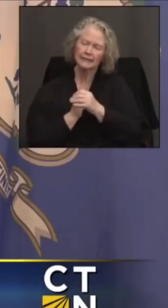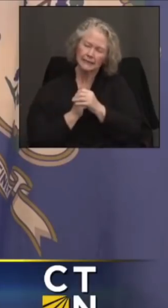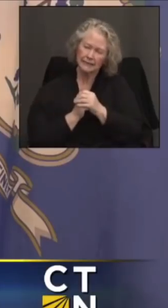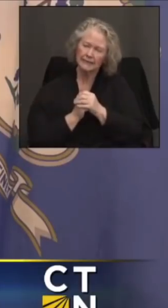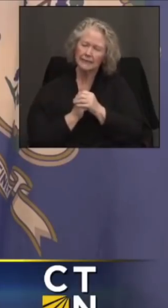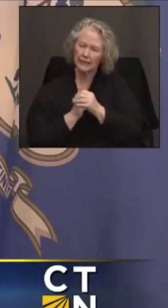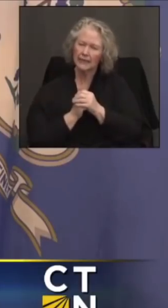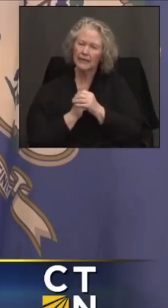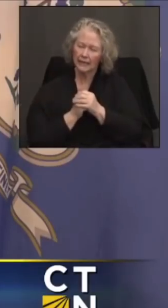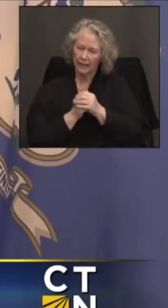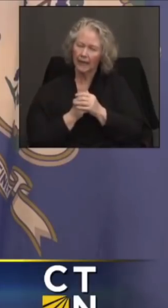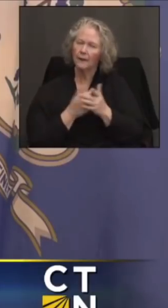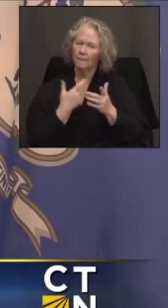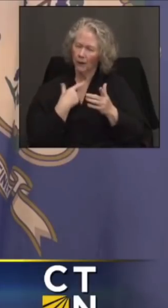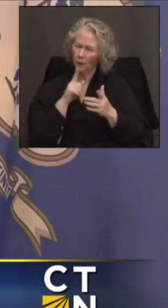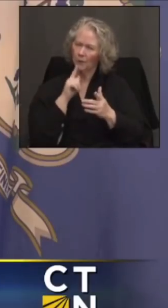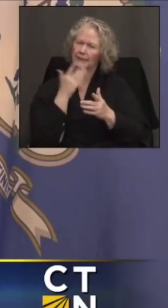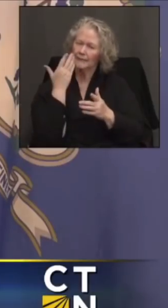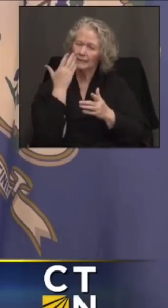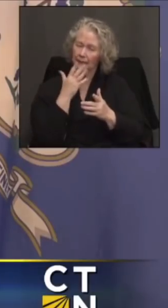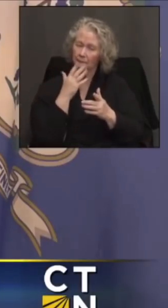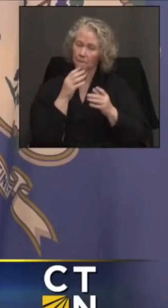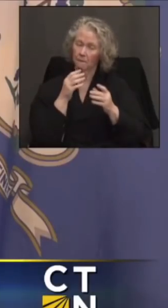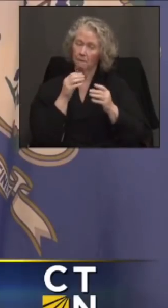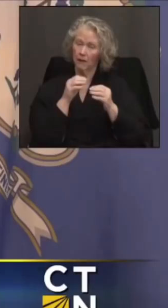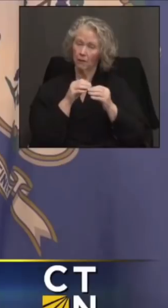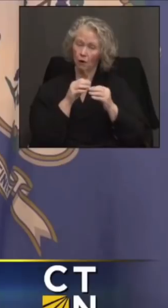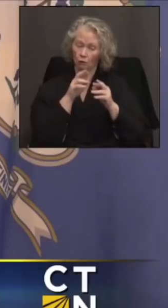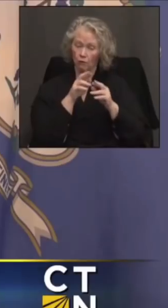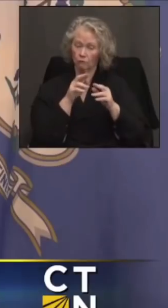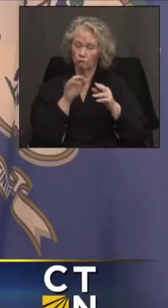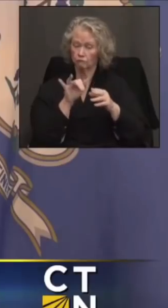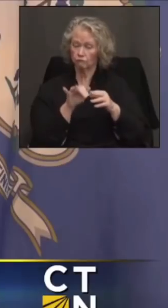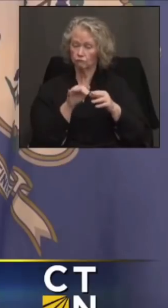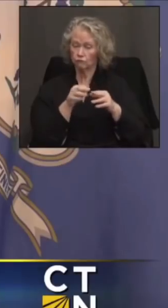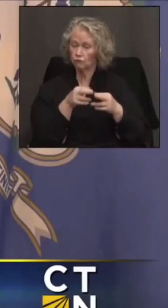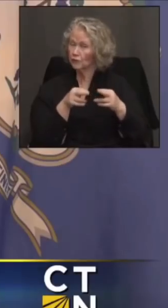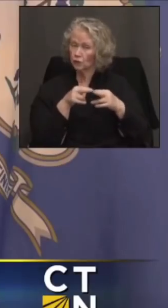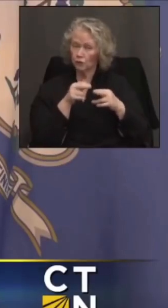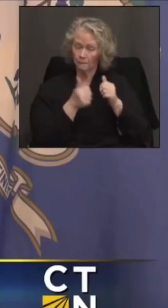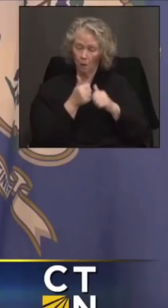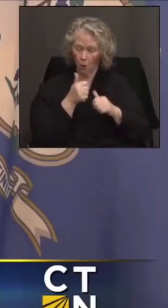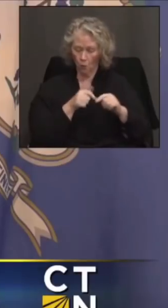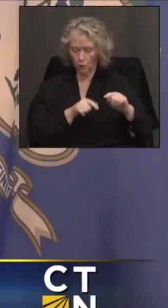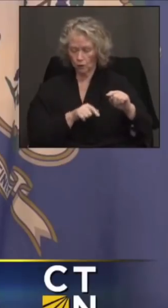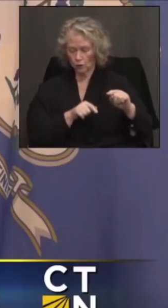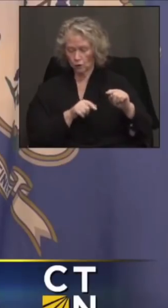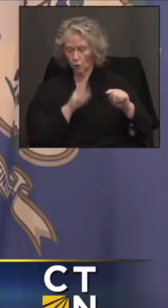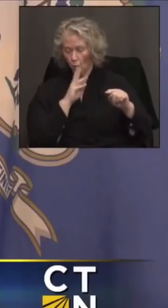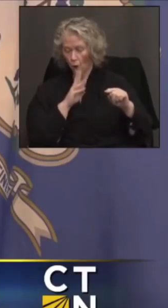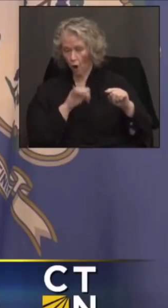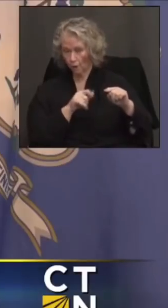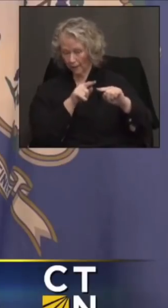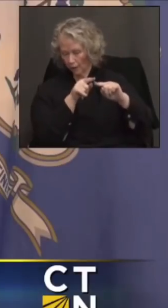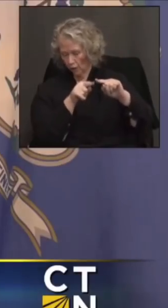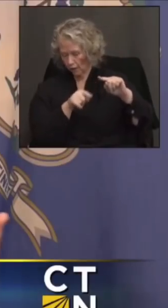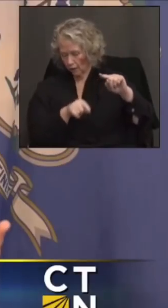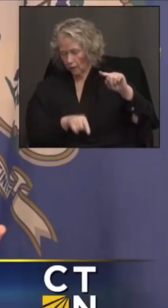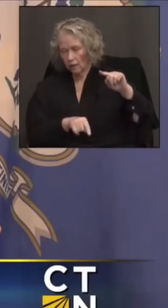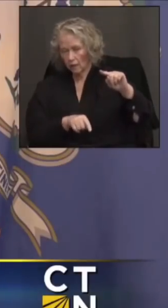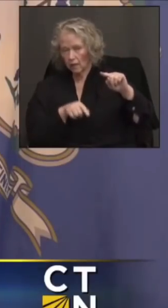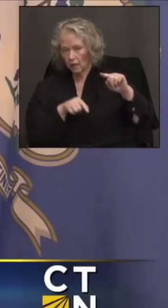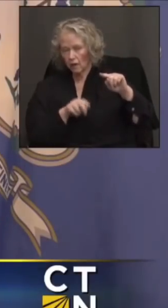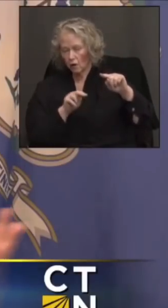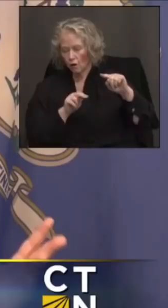sort of a regional impact here, as you see up and down the Naugatuck Valley from Waterbury down. And you see a bit